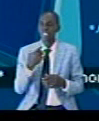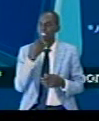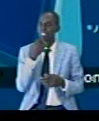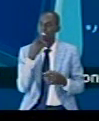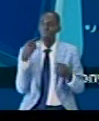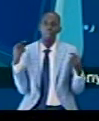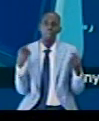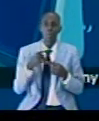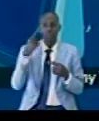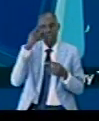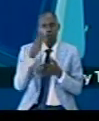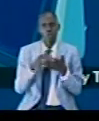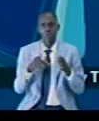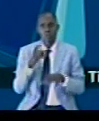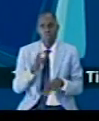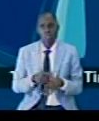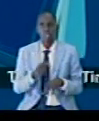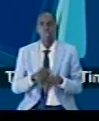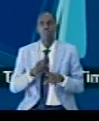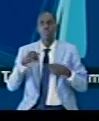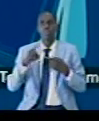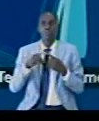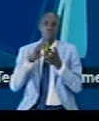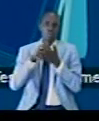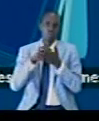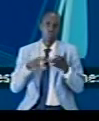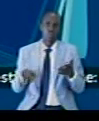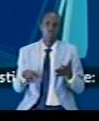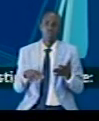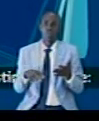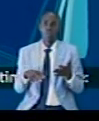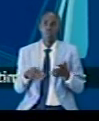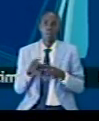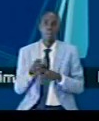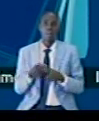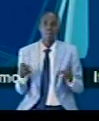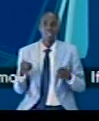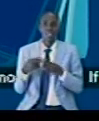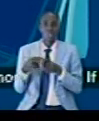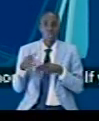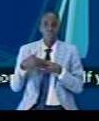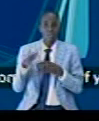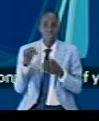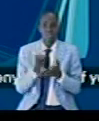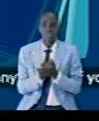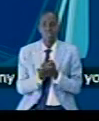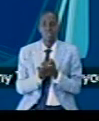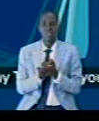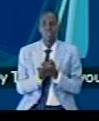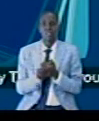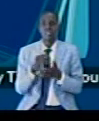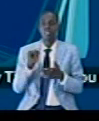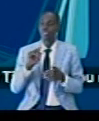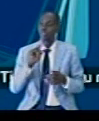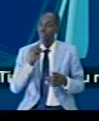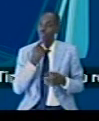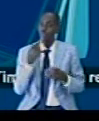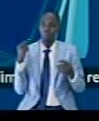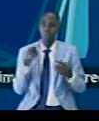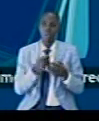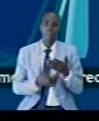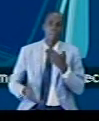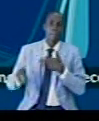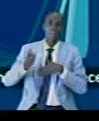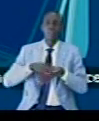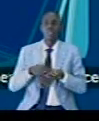time now. She went for extraction. It was done. But shortly after that, an excruciating pain returned at